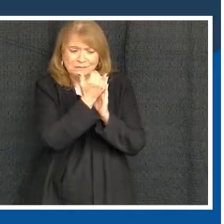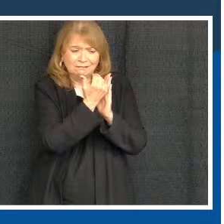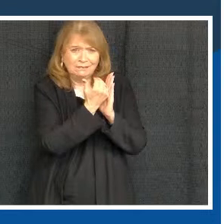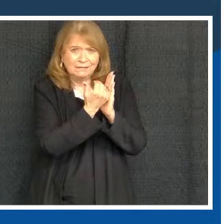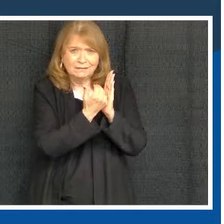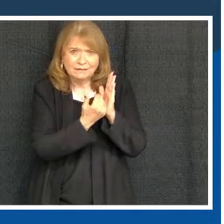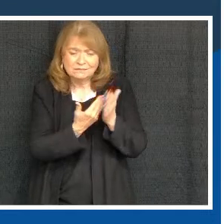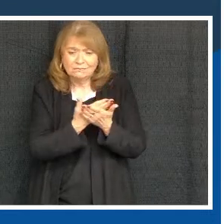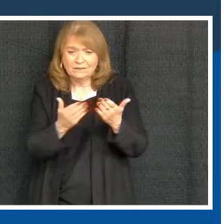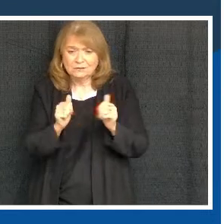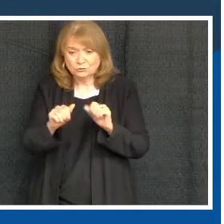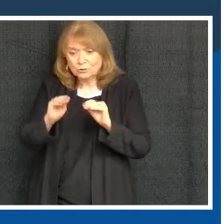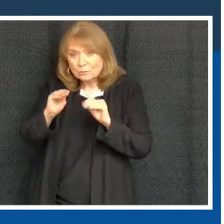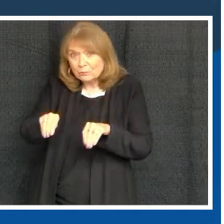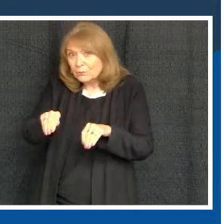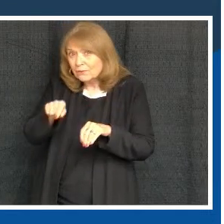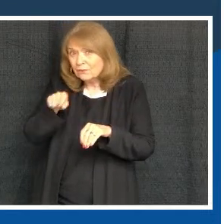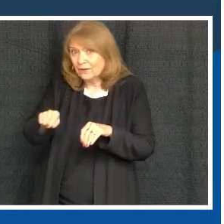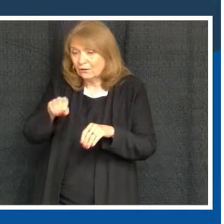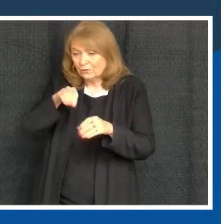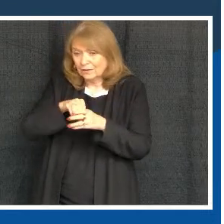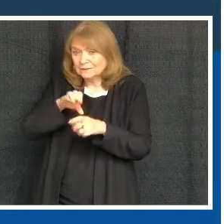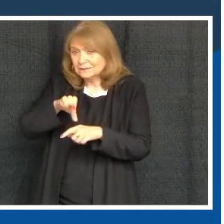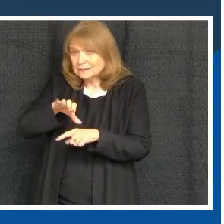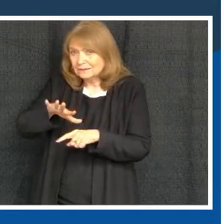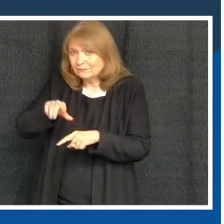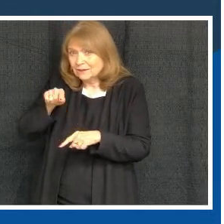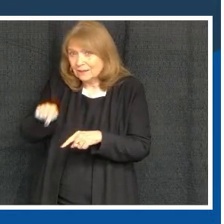can be put there, and